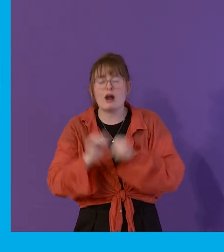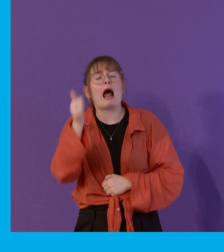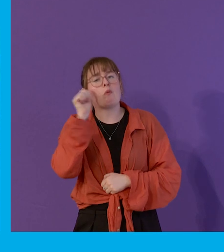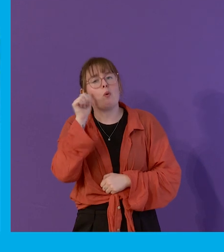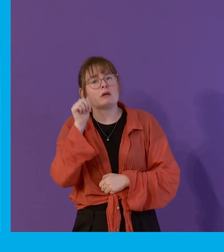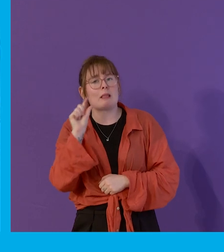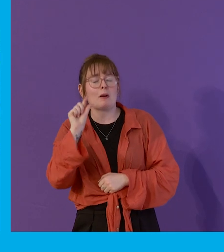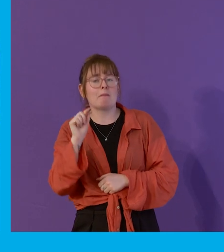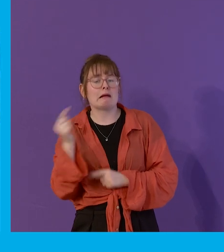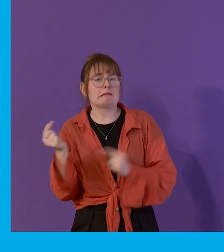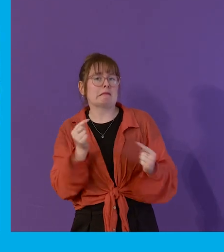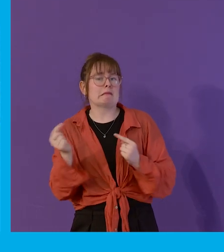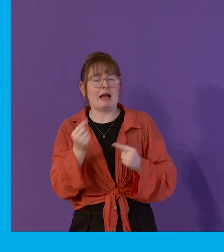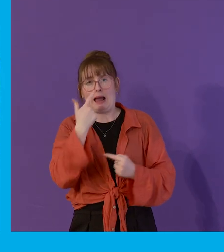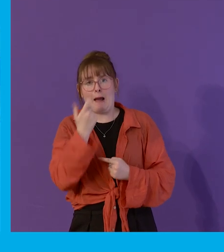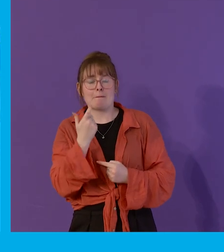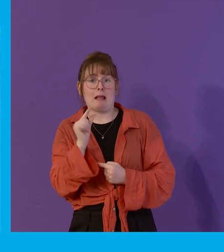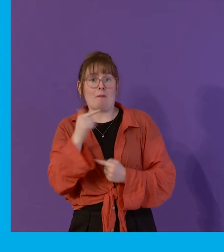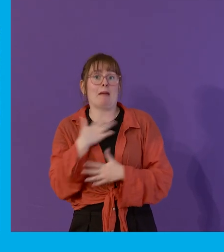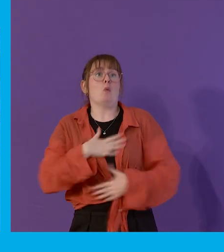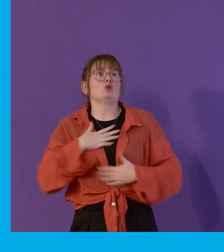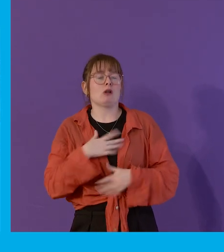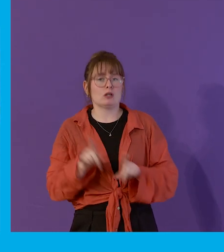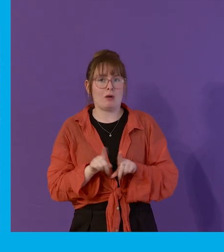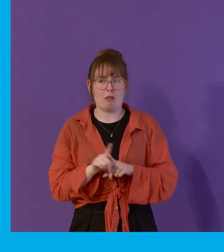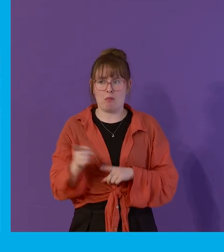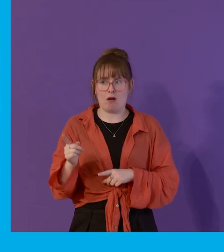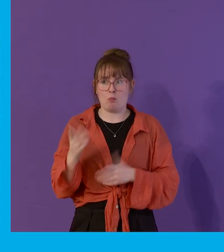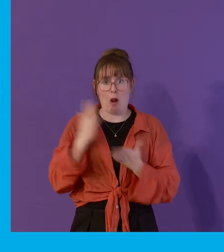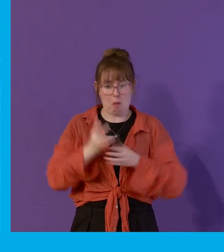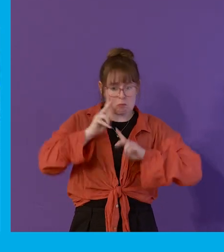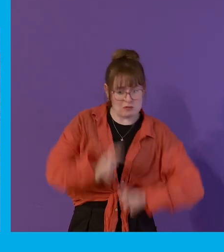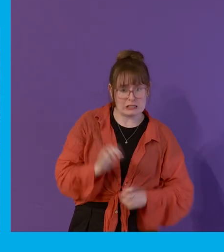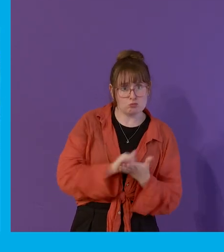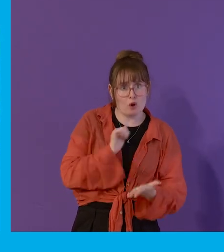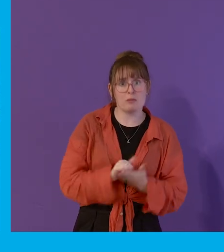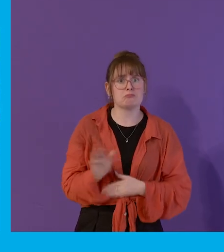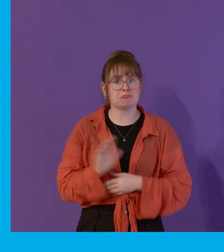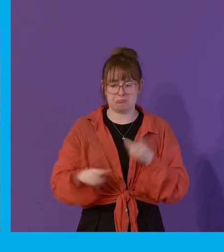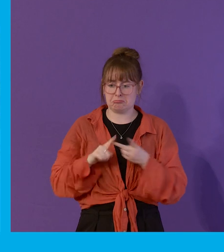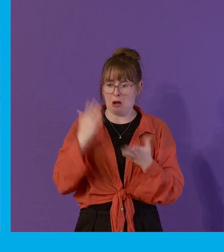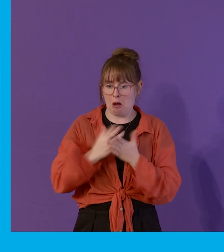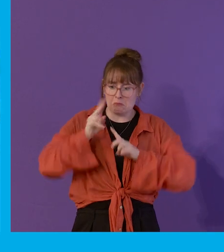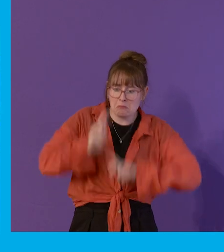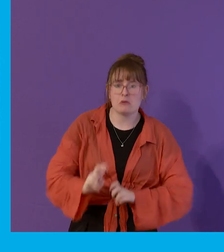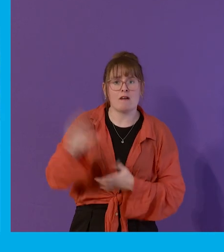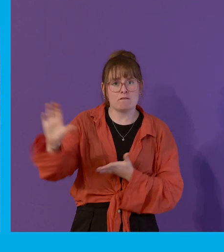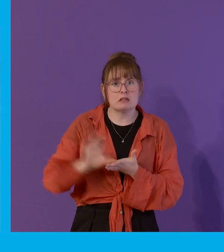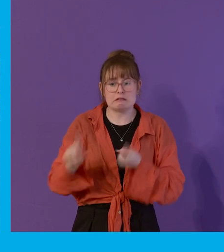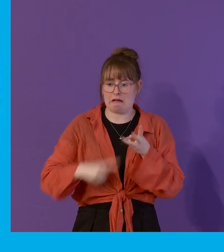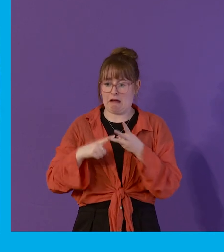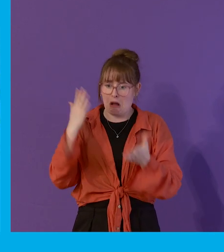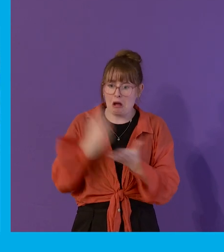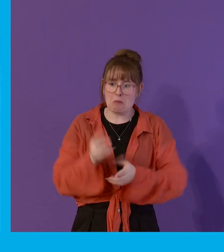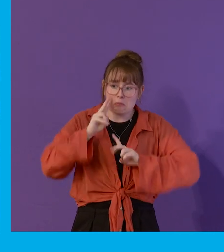and everyone gets sort of quite emotional about it, and I understand why, but we've not meaningfully looked at that. We've not meaningfully looked at funding. We've not meaningfully looked at this division